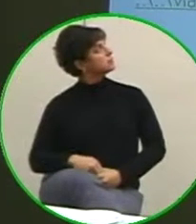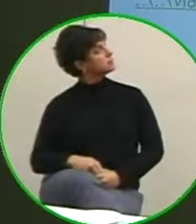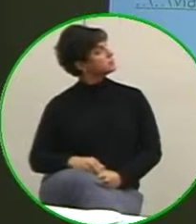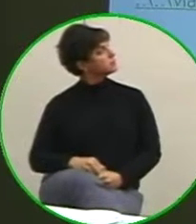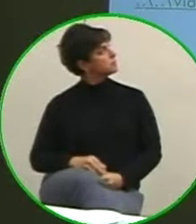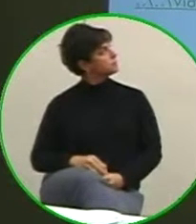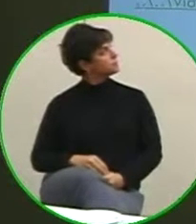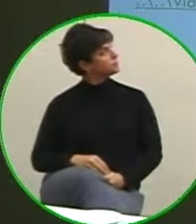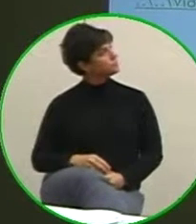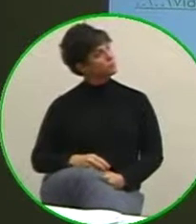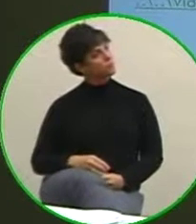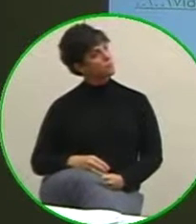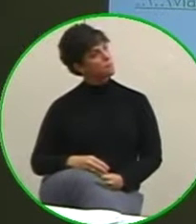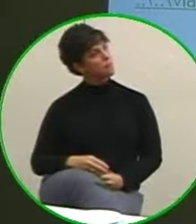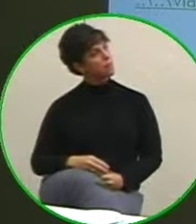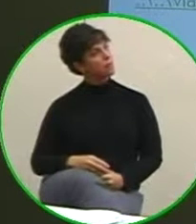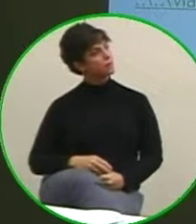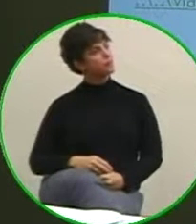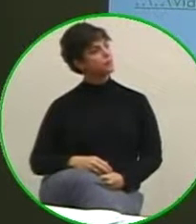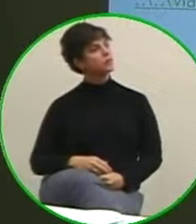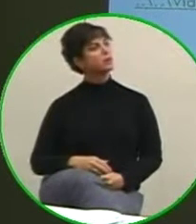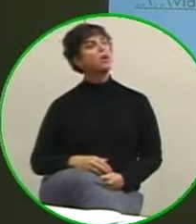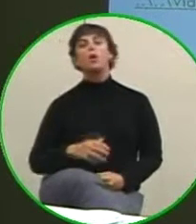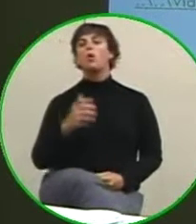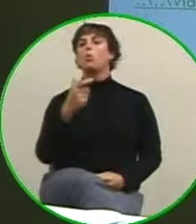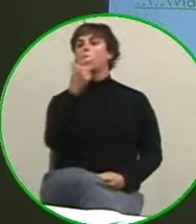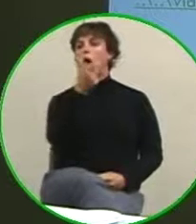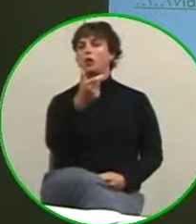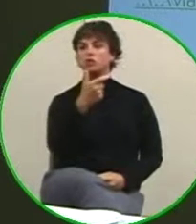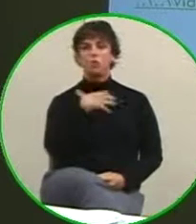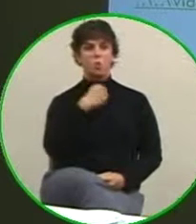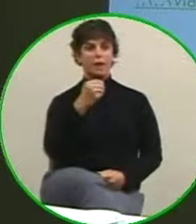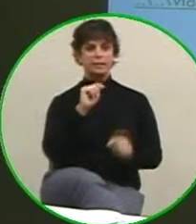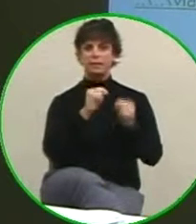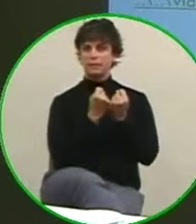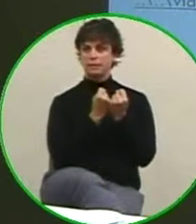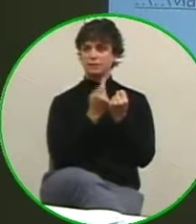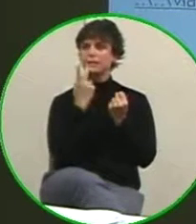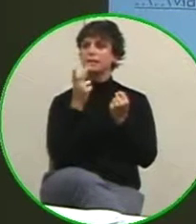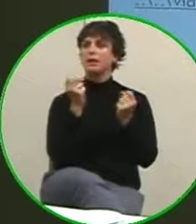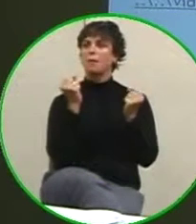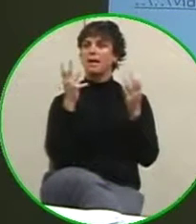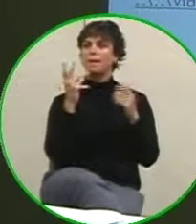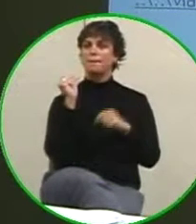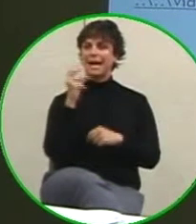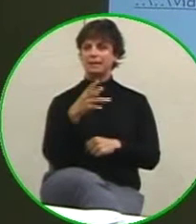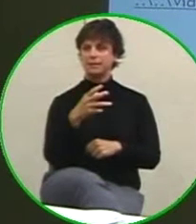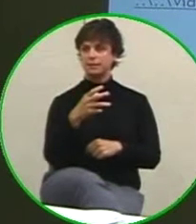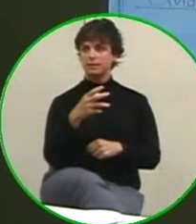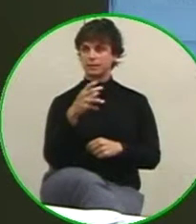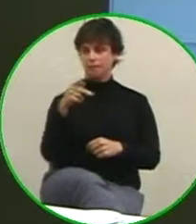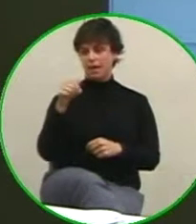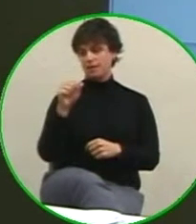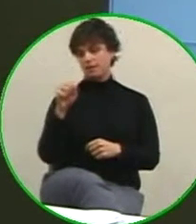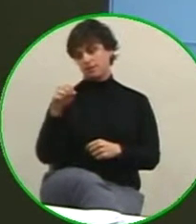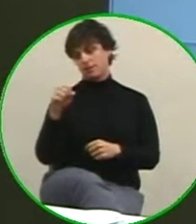I want you to watch the white team and see how many passes they make.